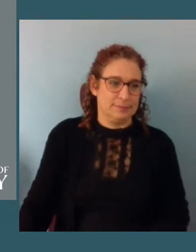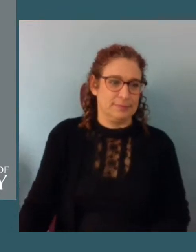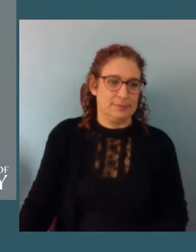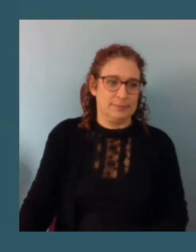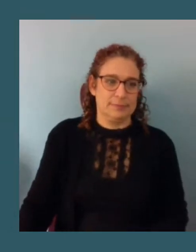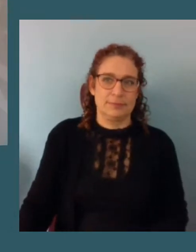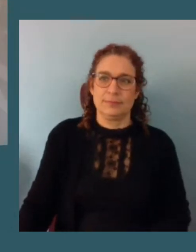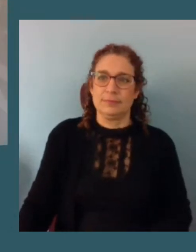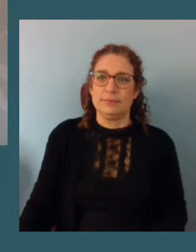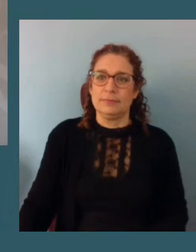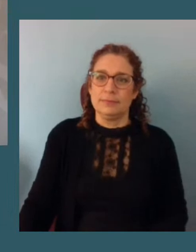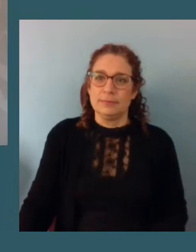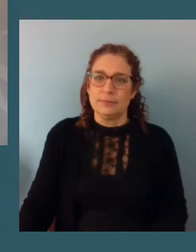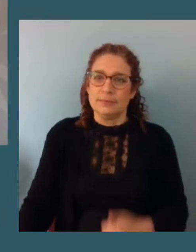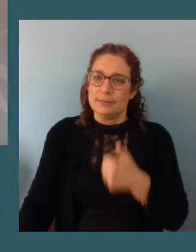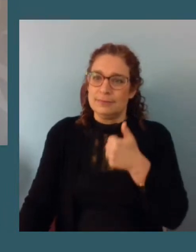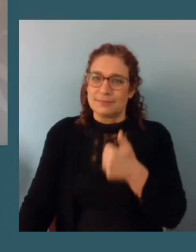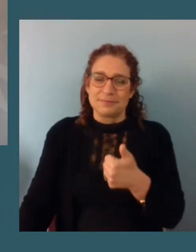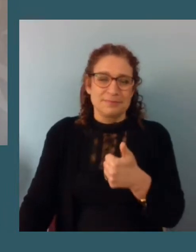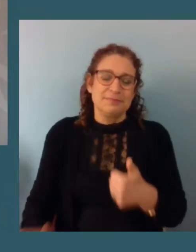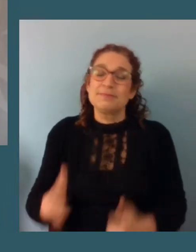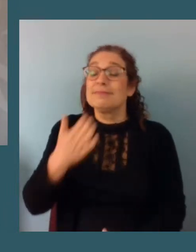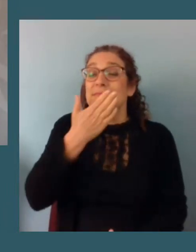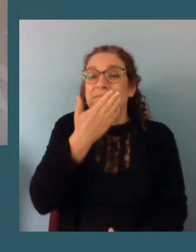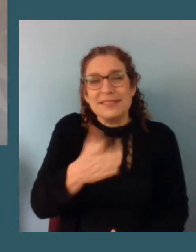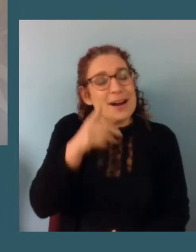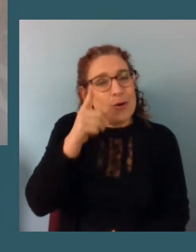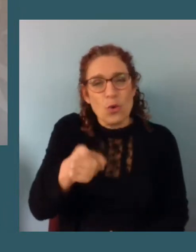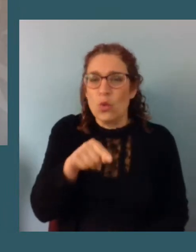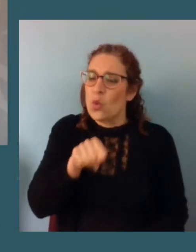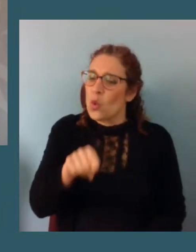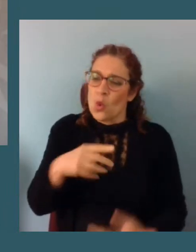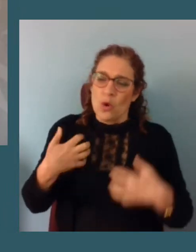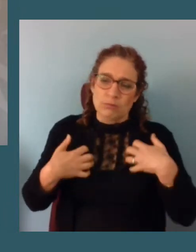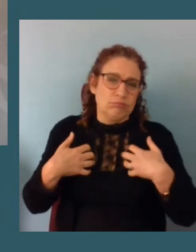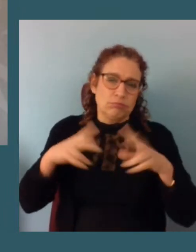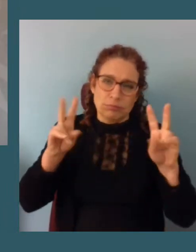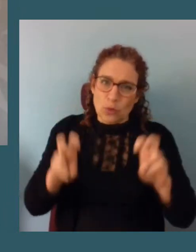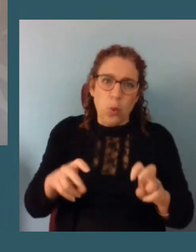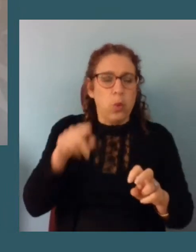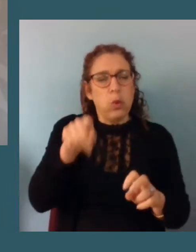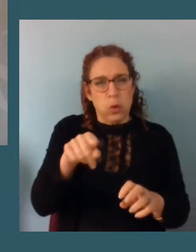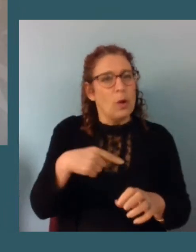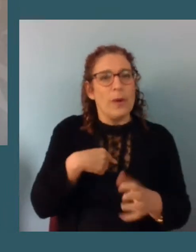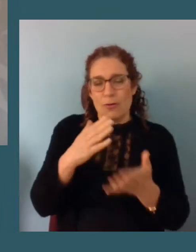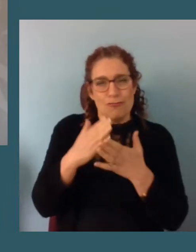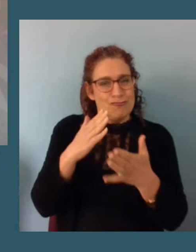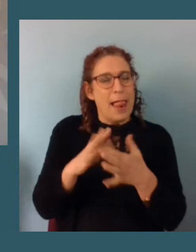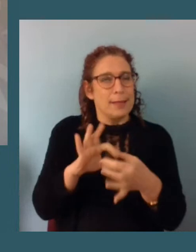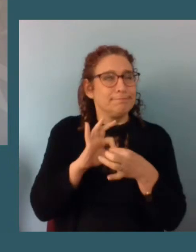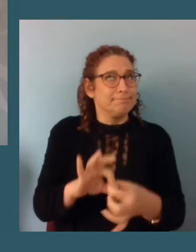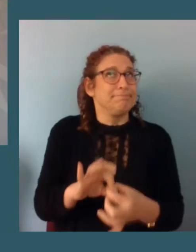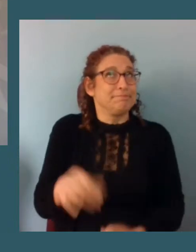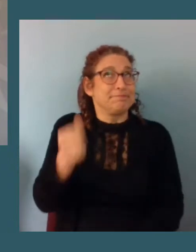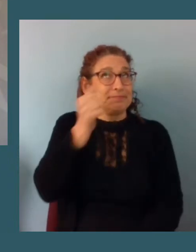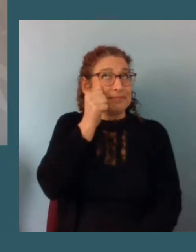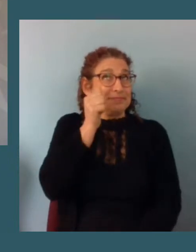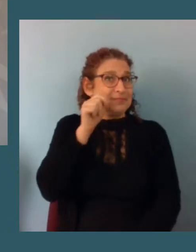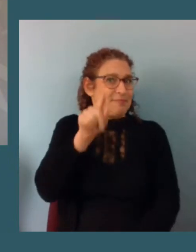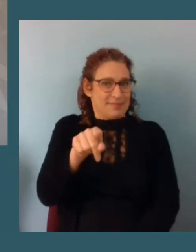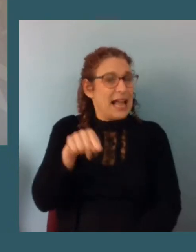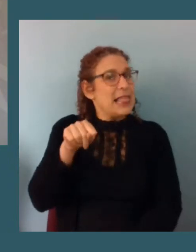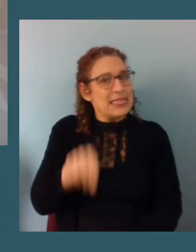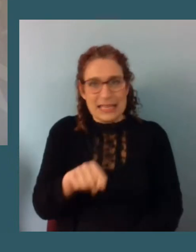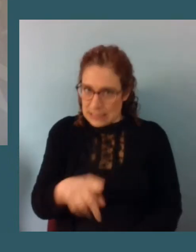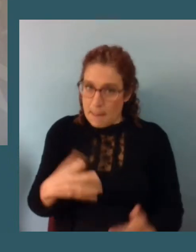Thank you so much, Chrissy. It's such an interesting talk, and I think we can all really relate to this in our practice, that it is a big